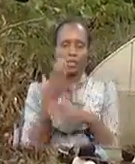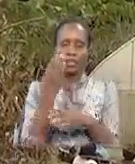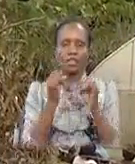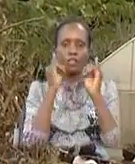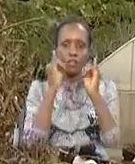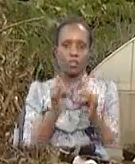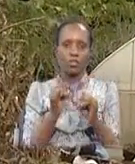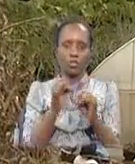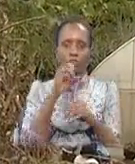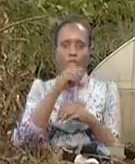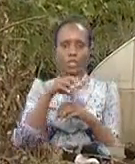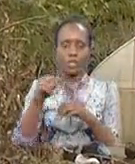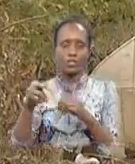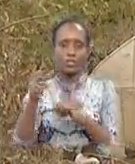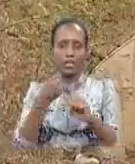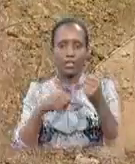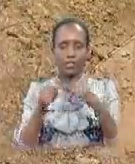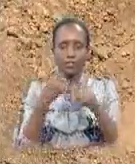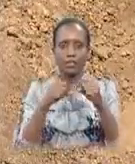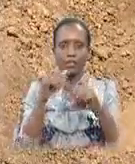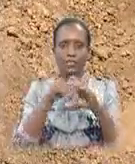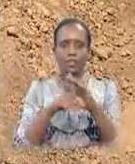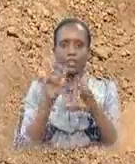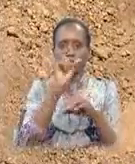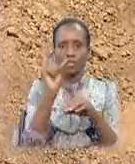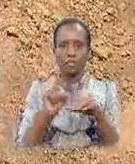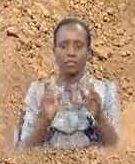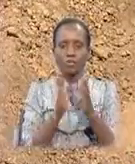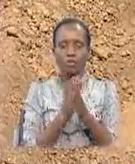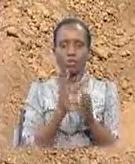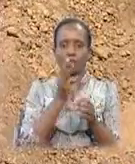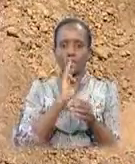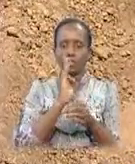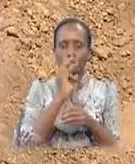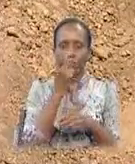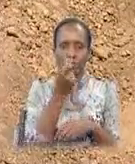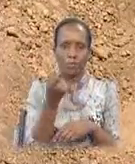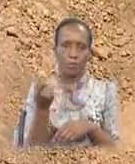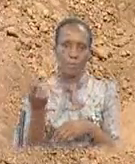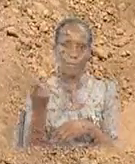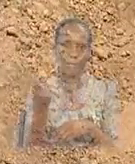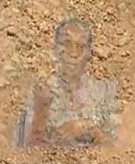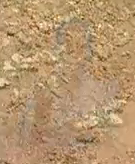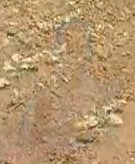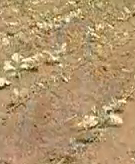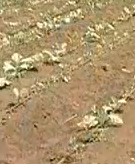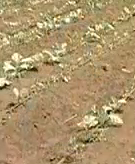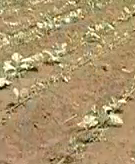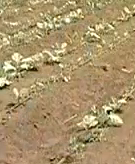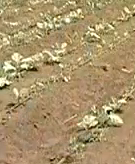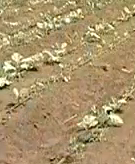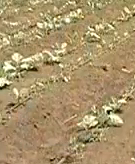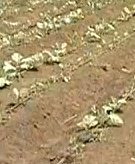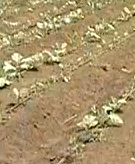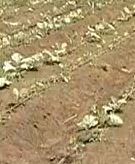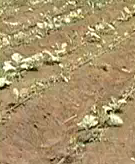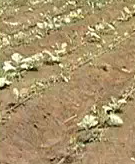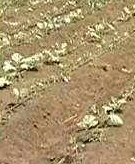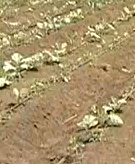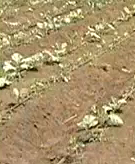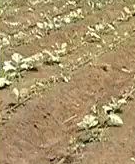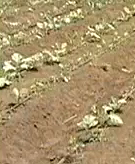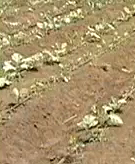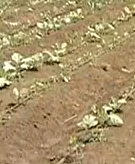Inefficient irrigation techniques such as furrows are being replaced with cost-effective methods. This has resulted